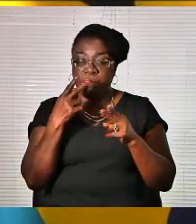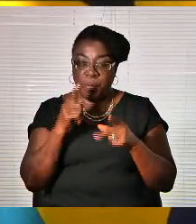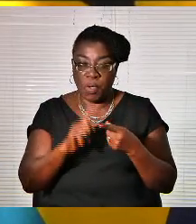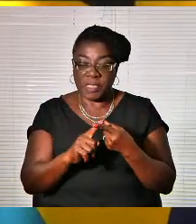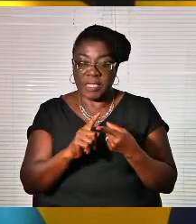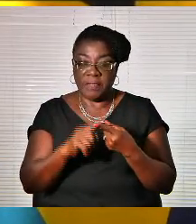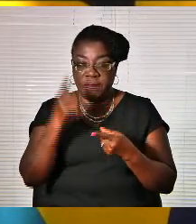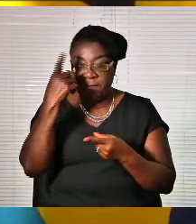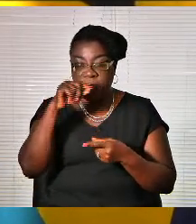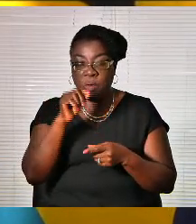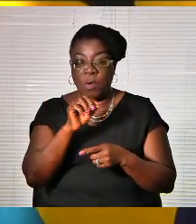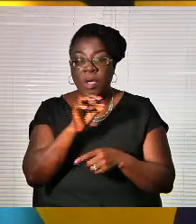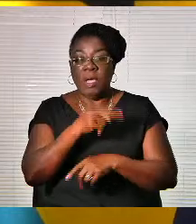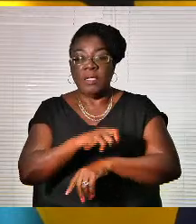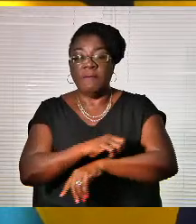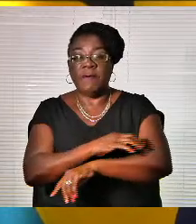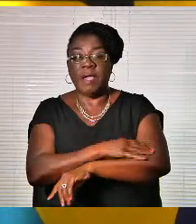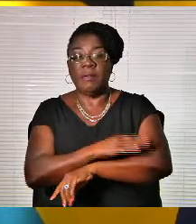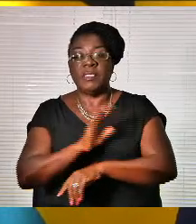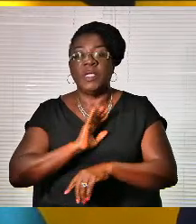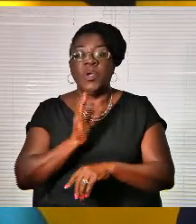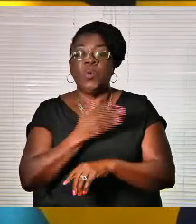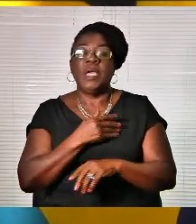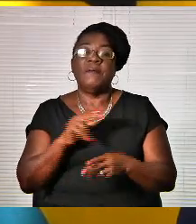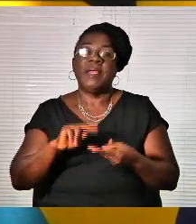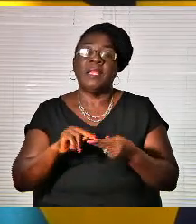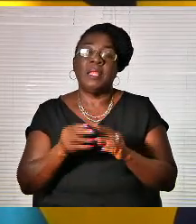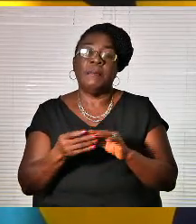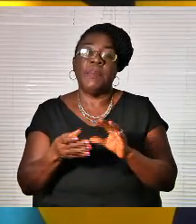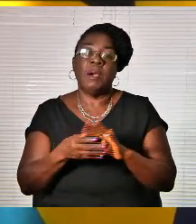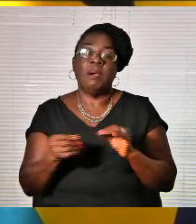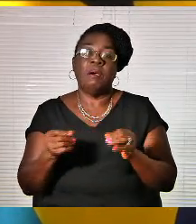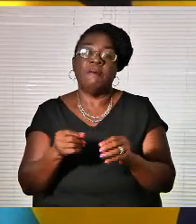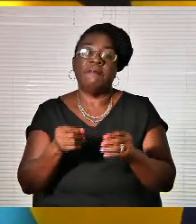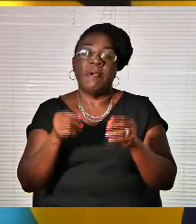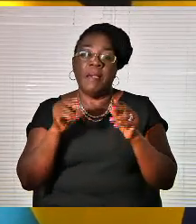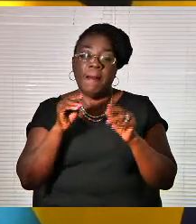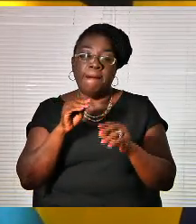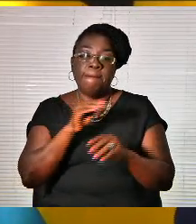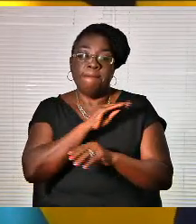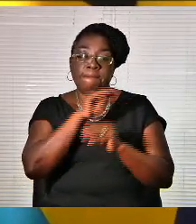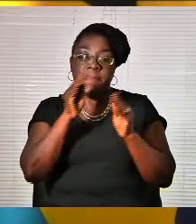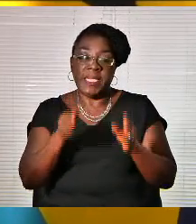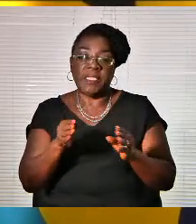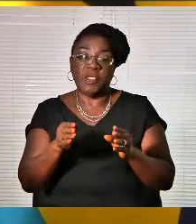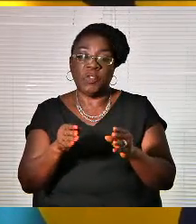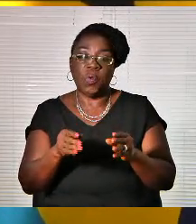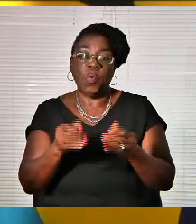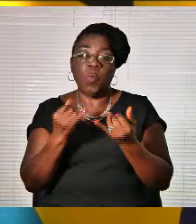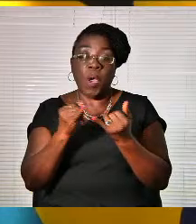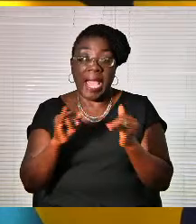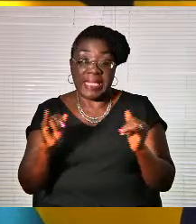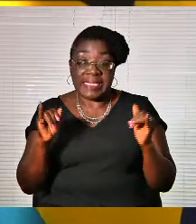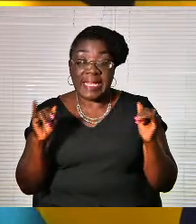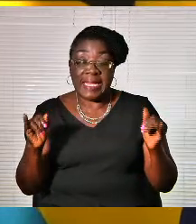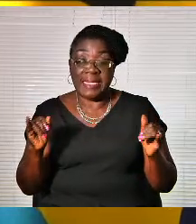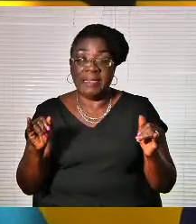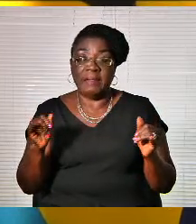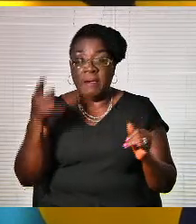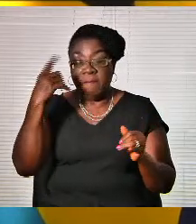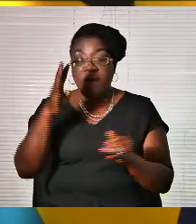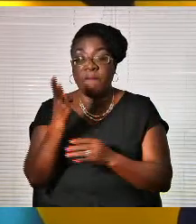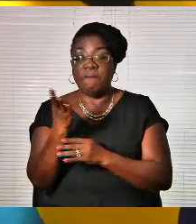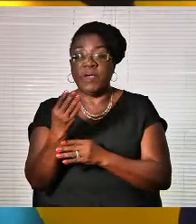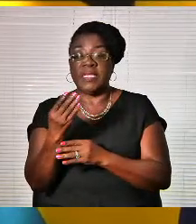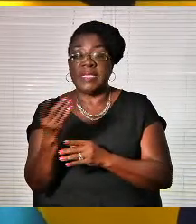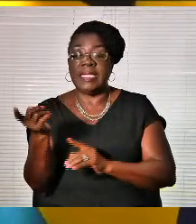We have had a number of cabinet ministers who have had to quarantine. As you rightfully know, the Prime Minister quarantined for 14 days, the Minister